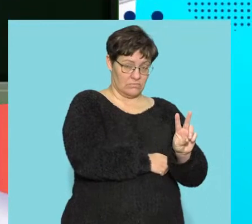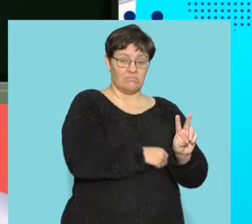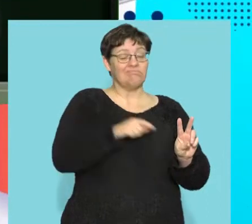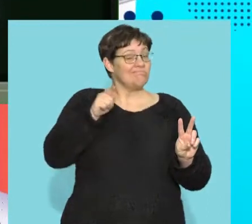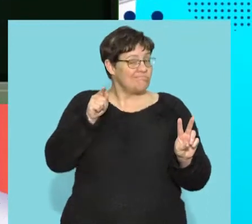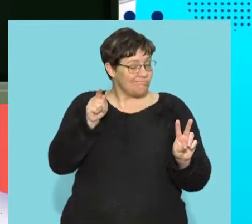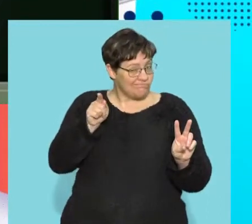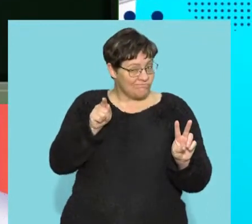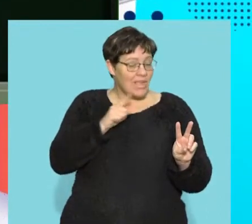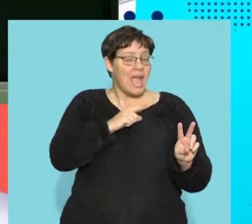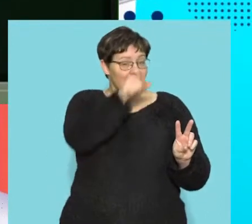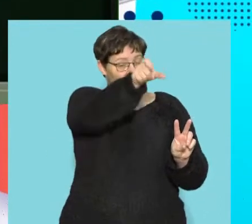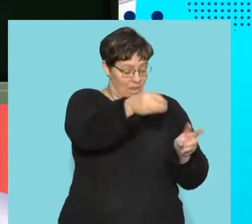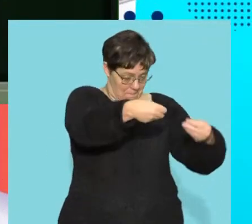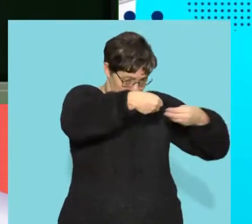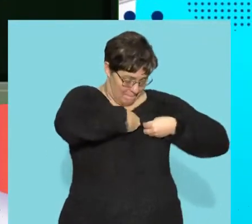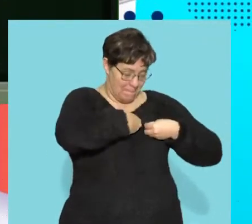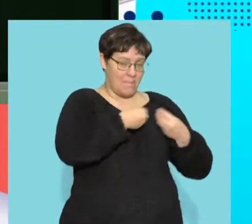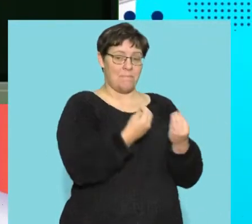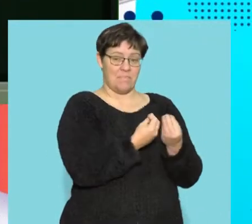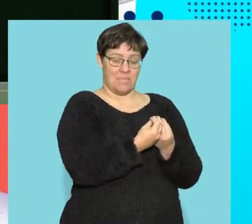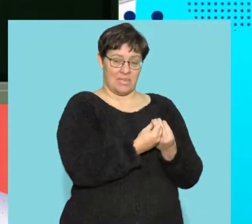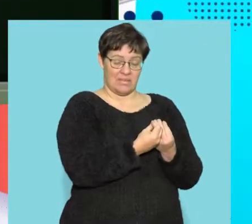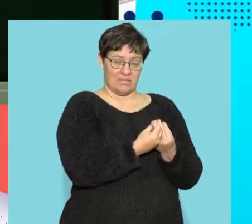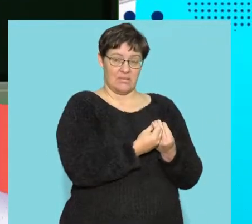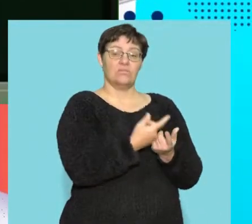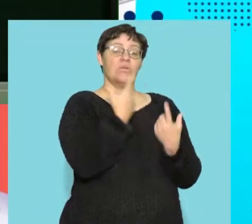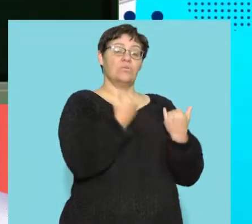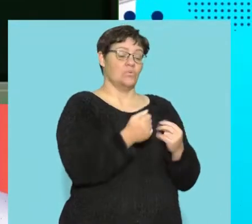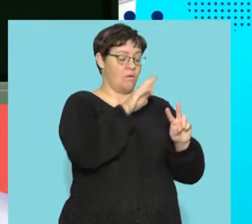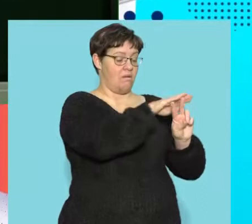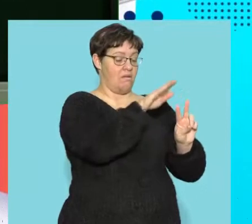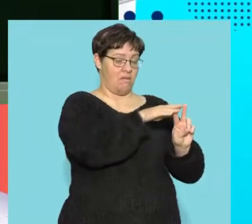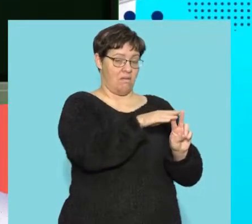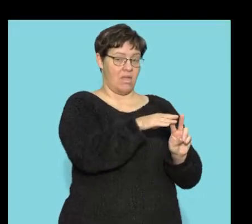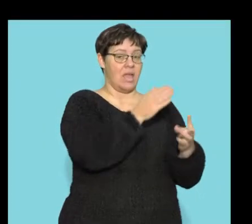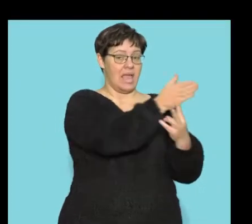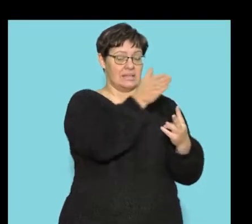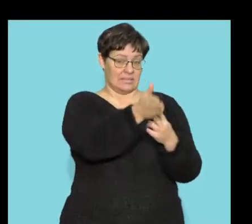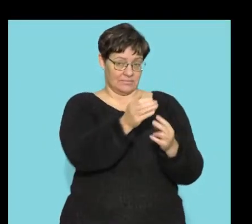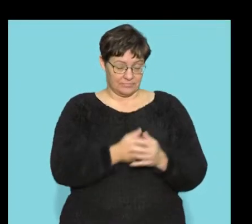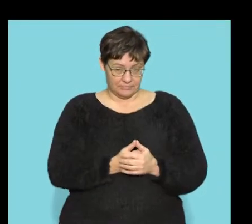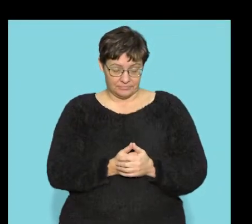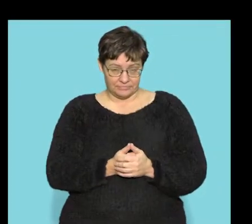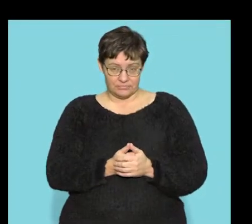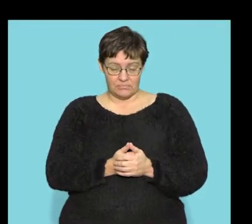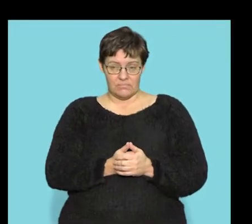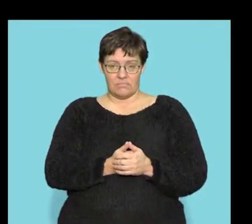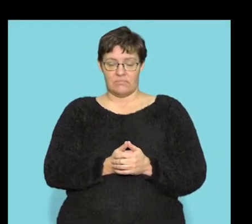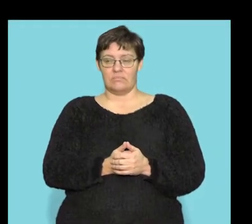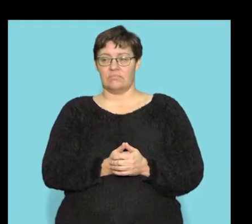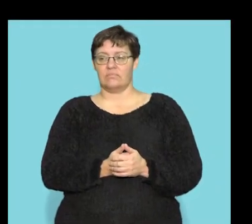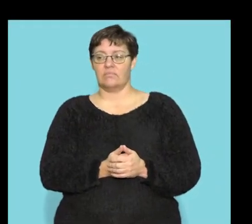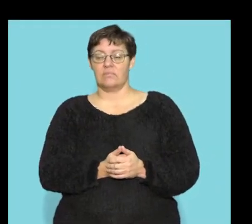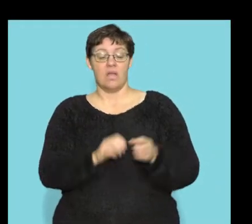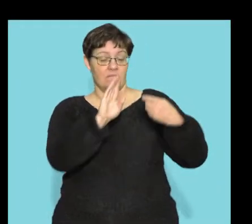this case here, there was a physical return of goods. So what are we going to do? Two entries. Let's look at the